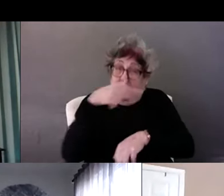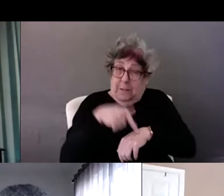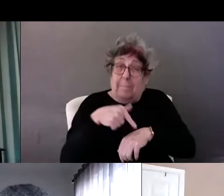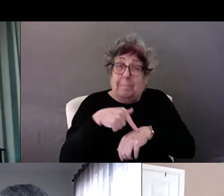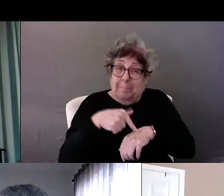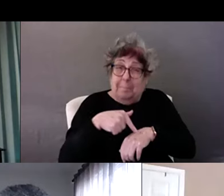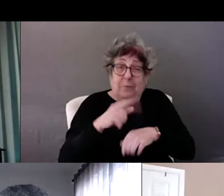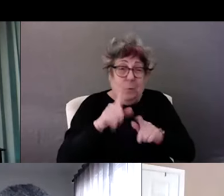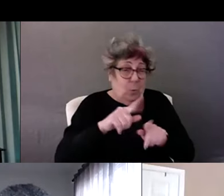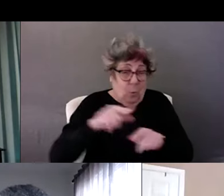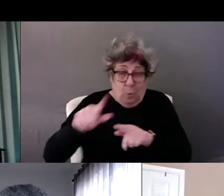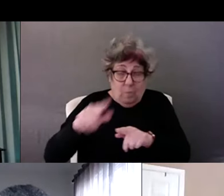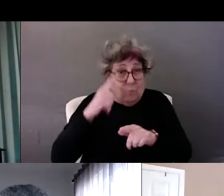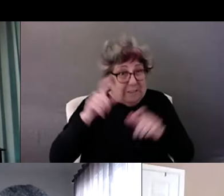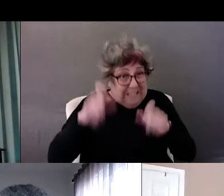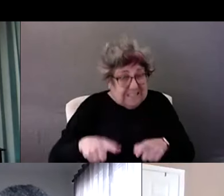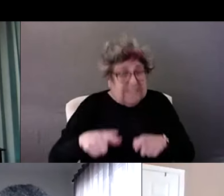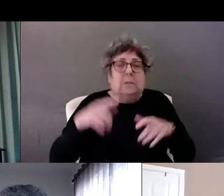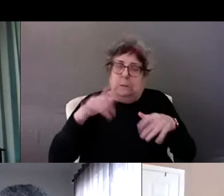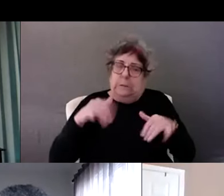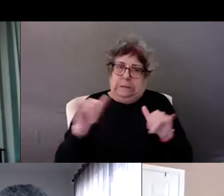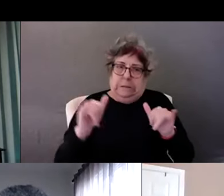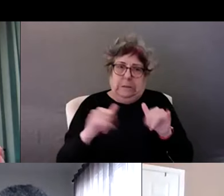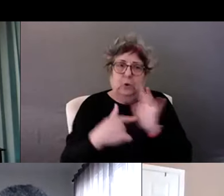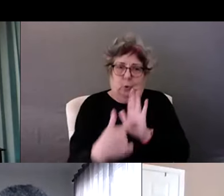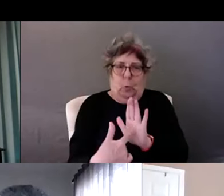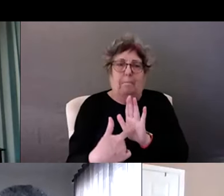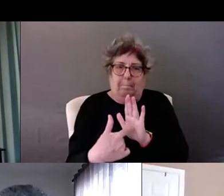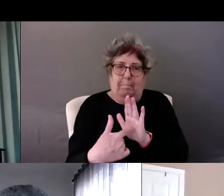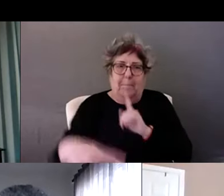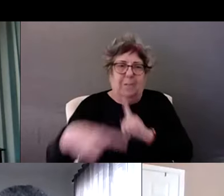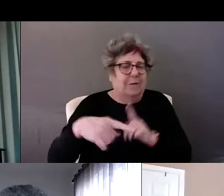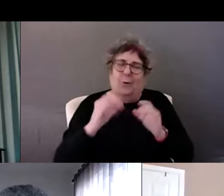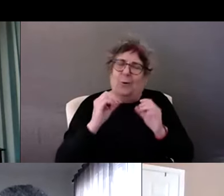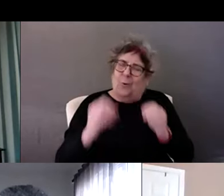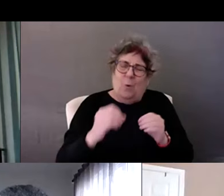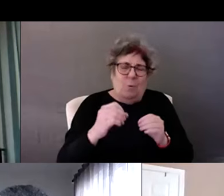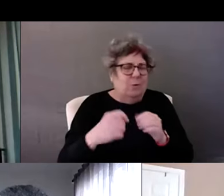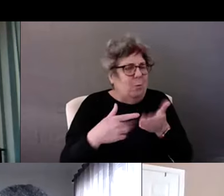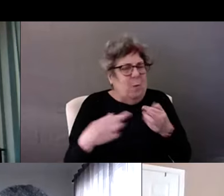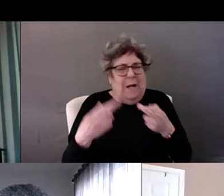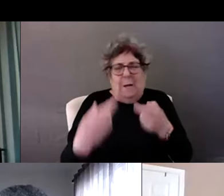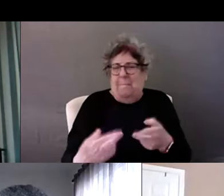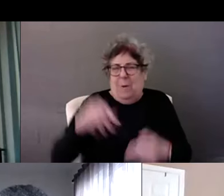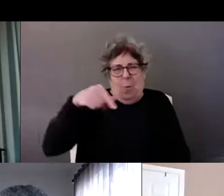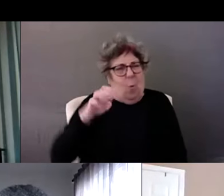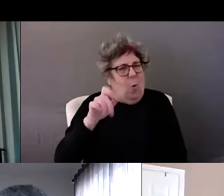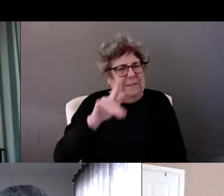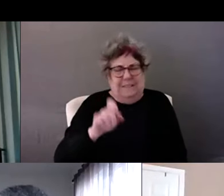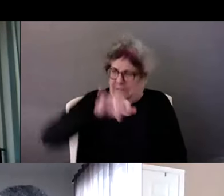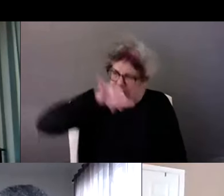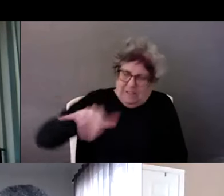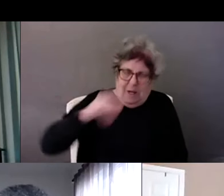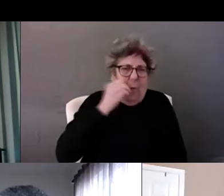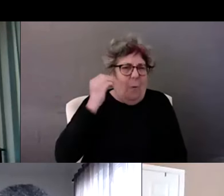get tested, they're positive. And no one is recommending quarantine for periods that long. That would be unreasonable. So the CDC has given the